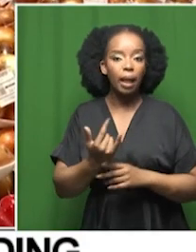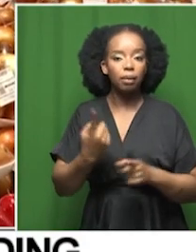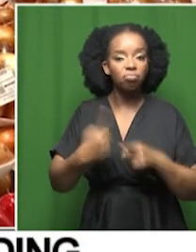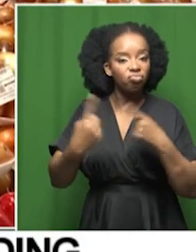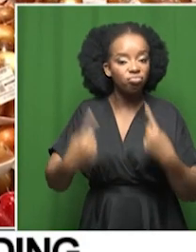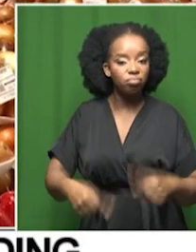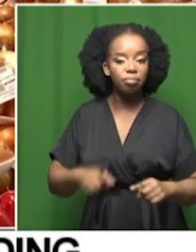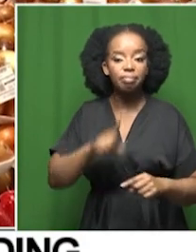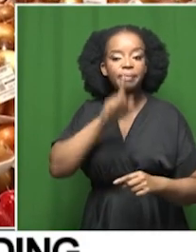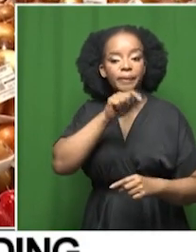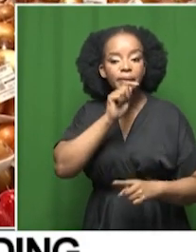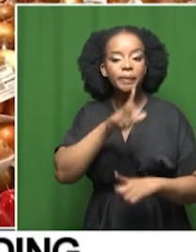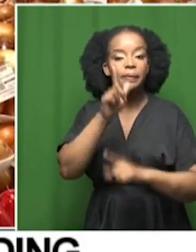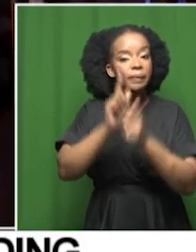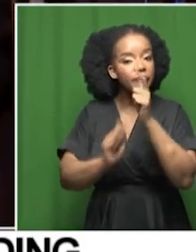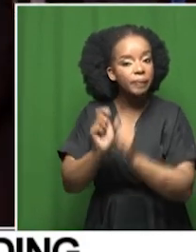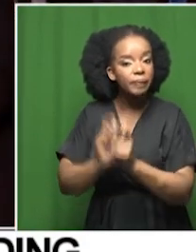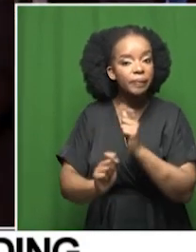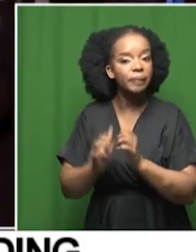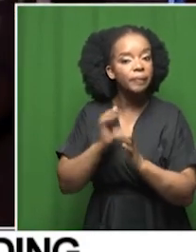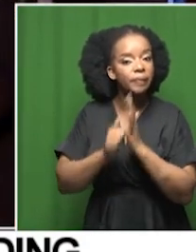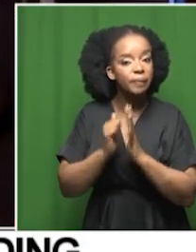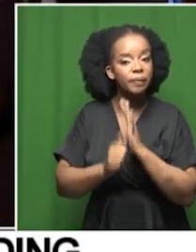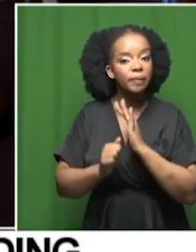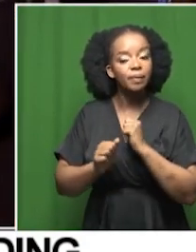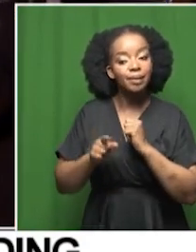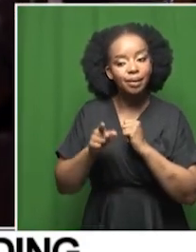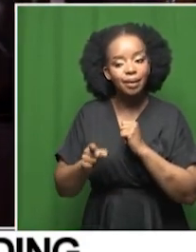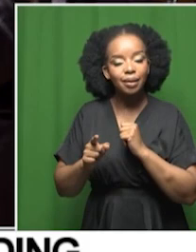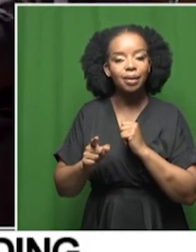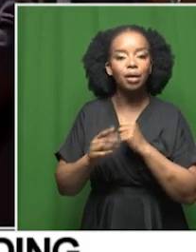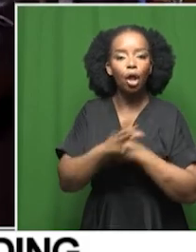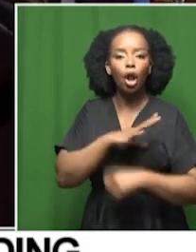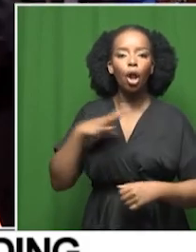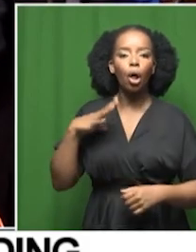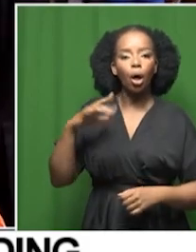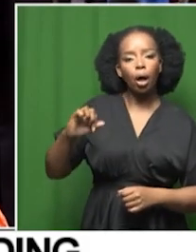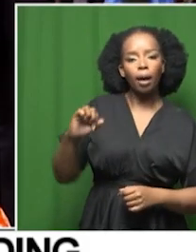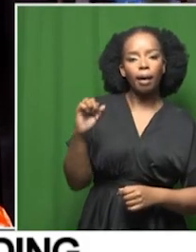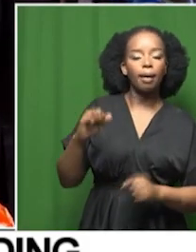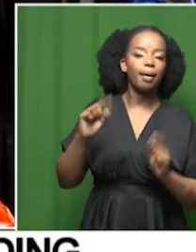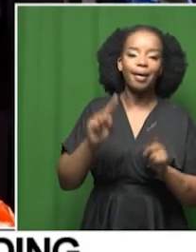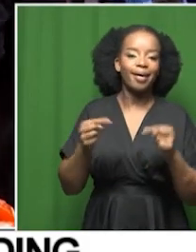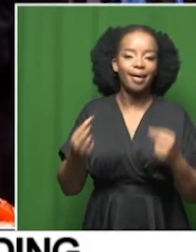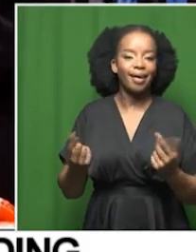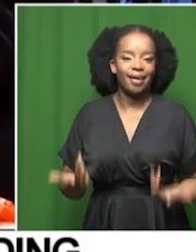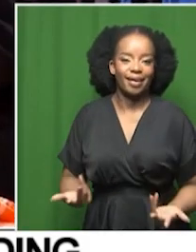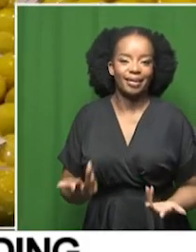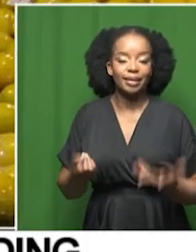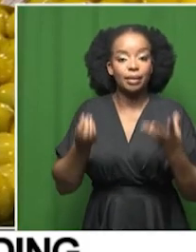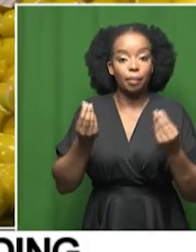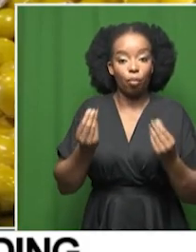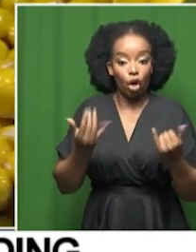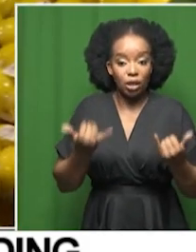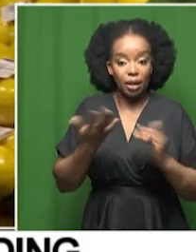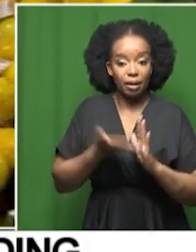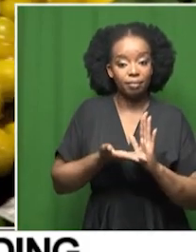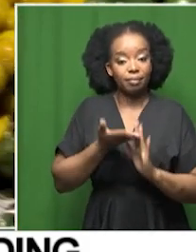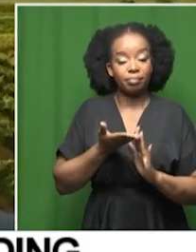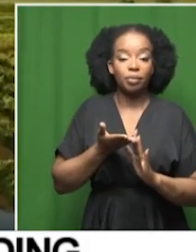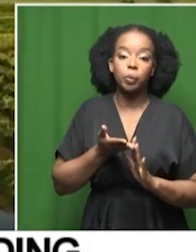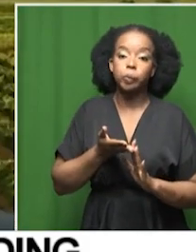Any dairy products, as I mentioned, that of course is a much shorter lifespan. So there, the price increases might already be